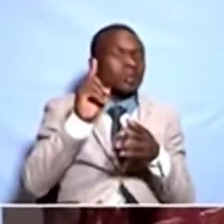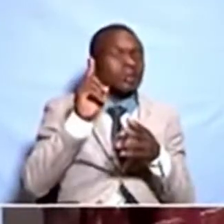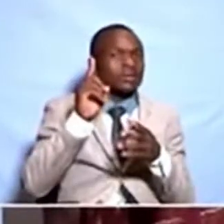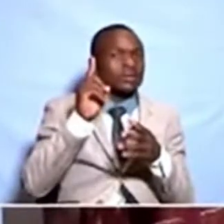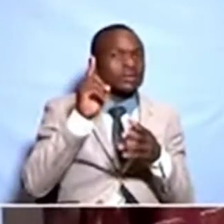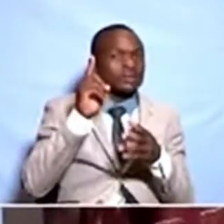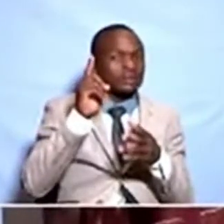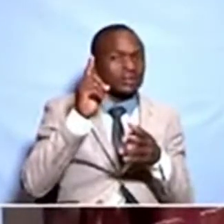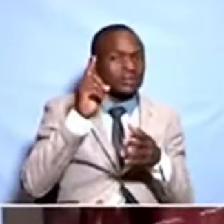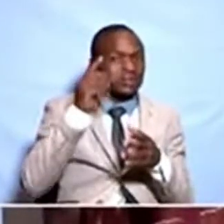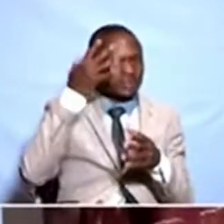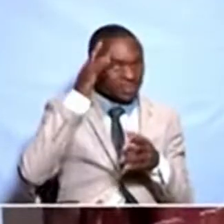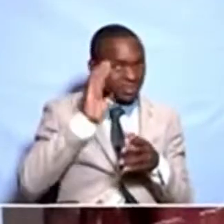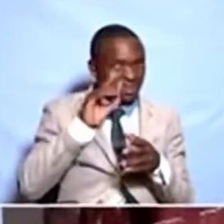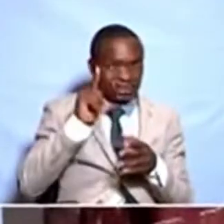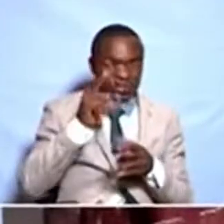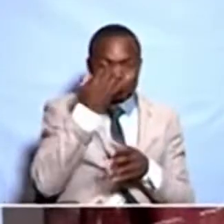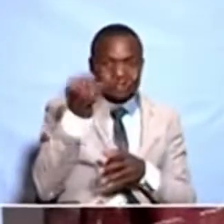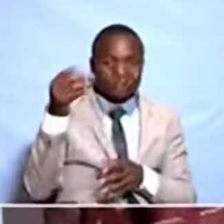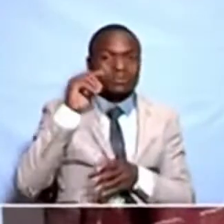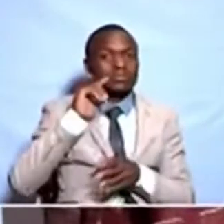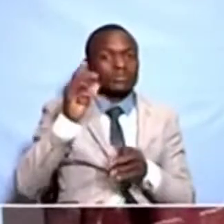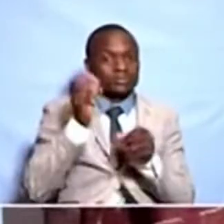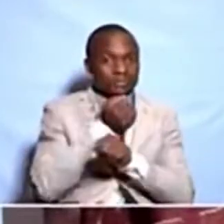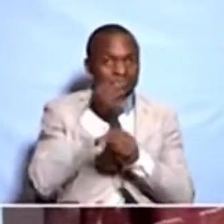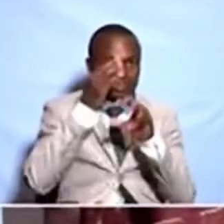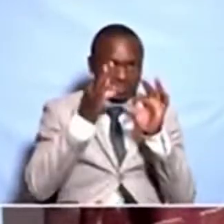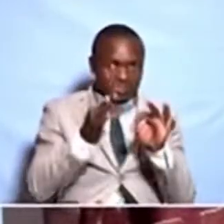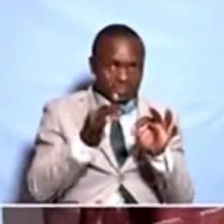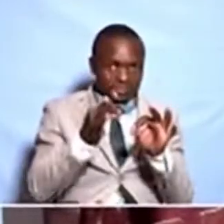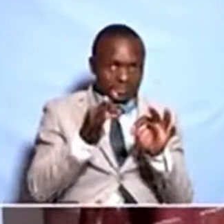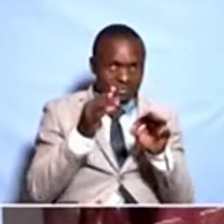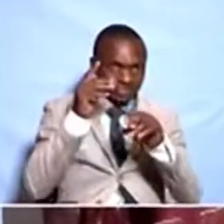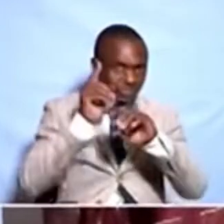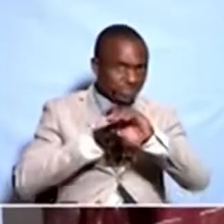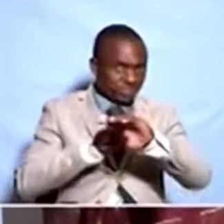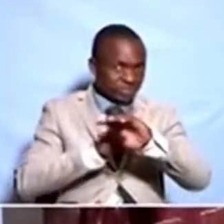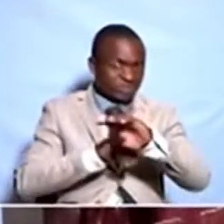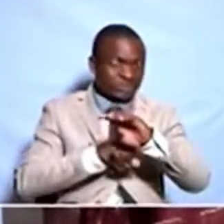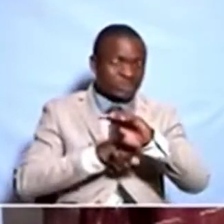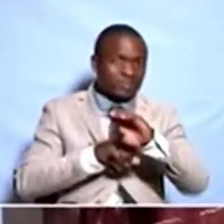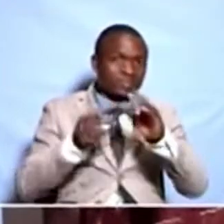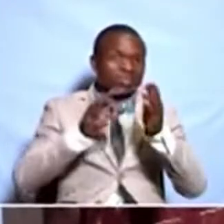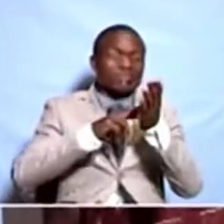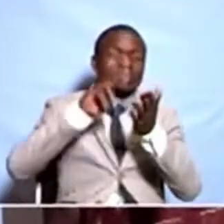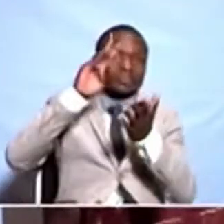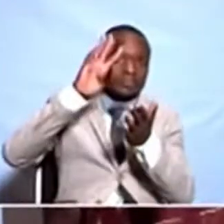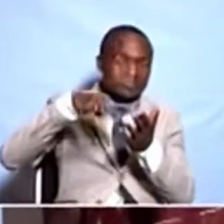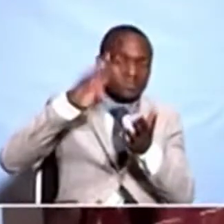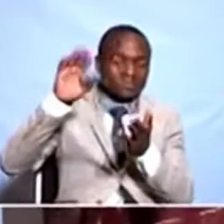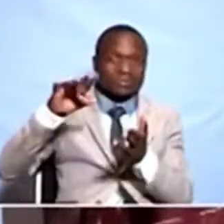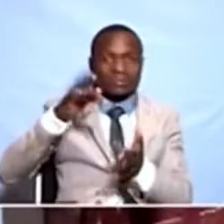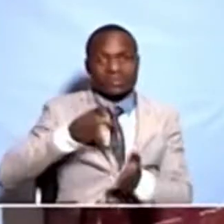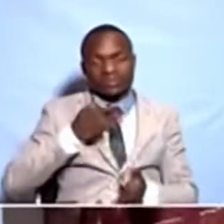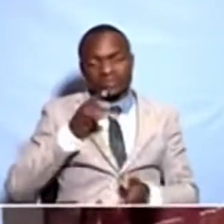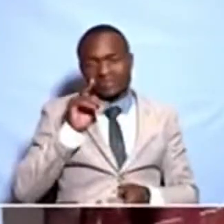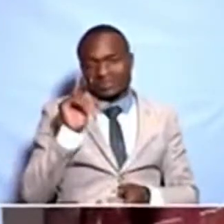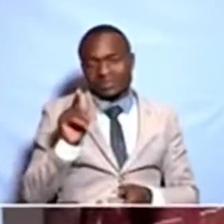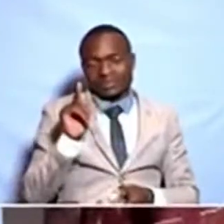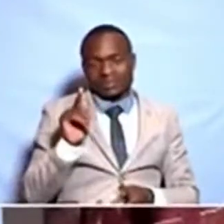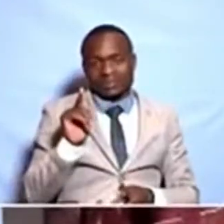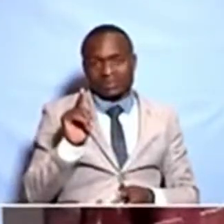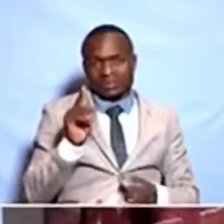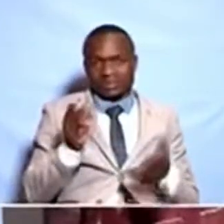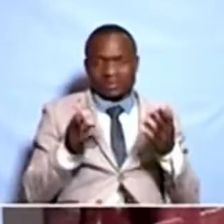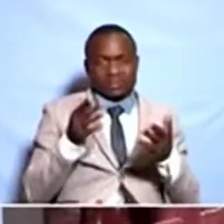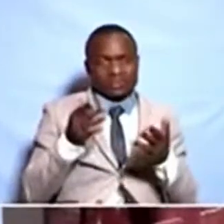those issues will be taken note of. Now, if at the time of repainting and you feel, well, my color, there was a